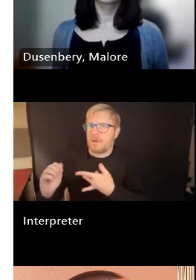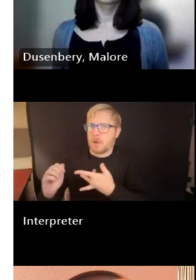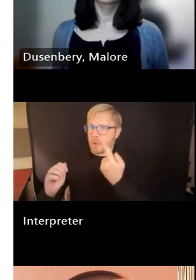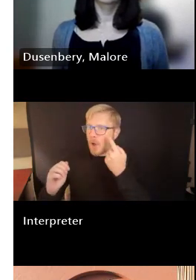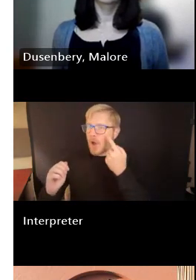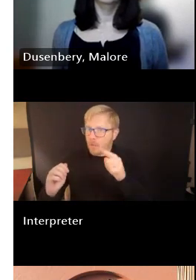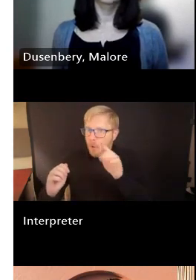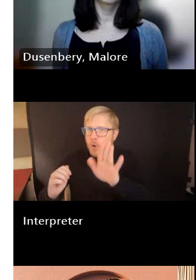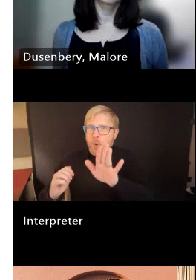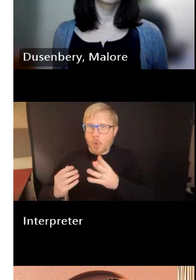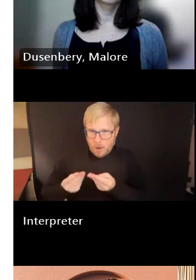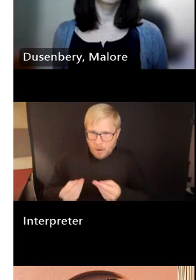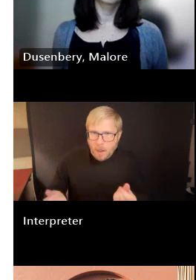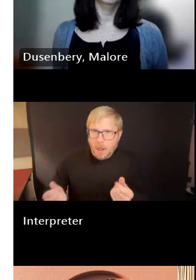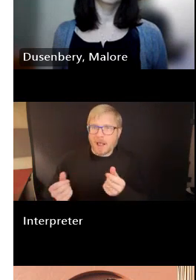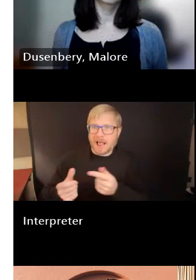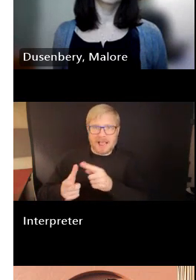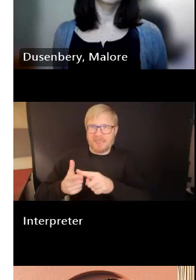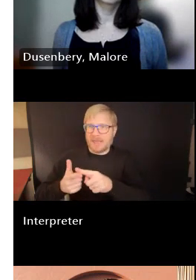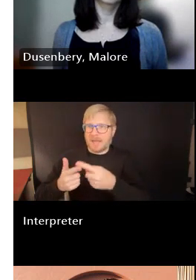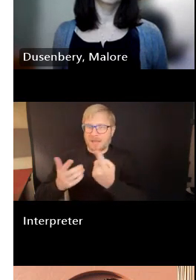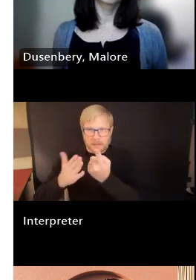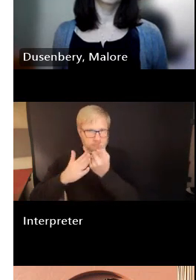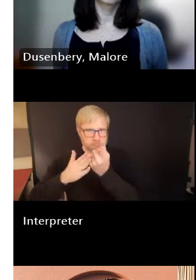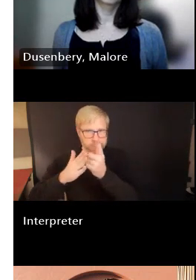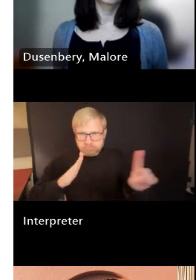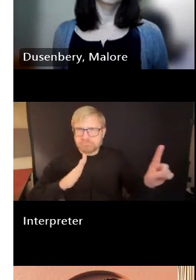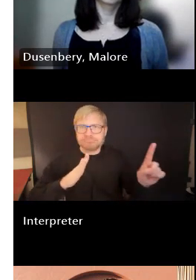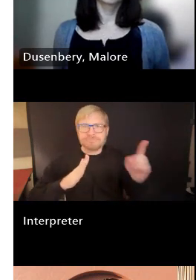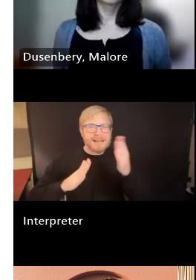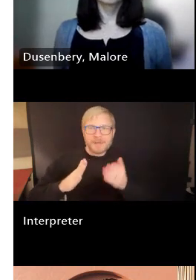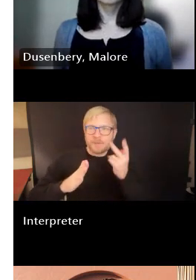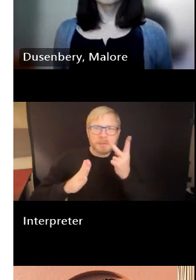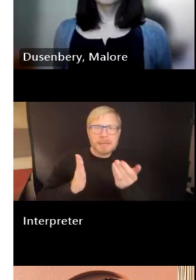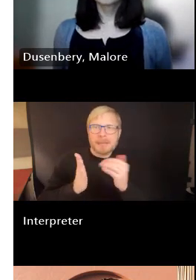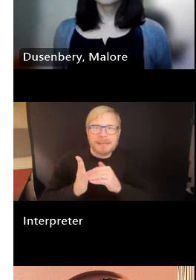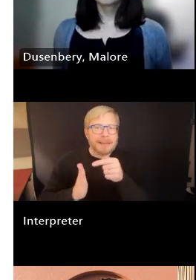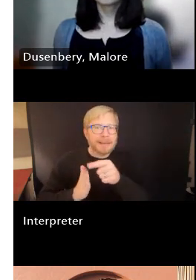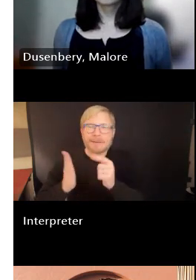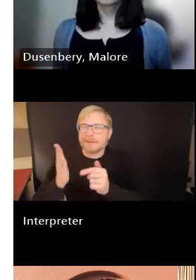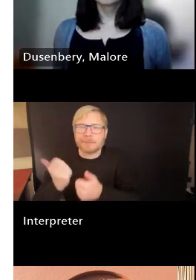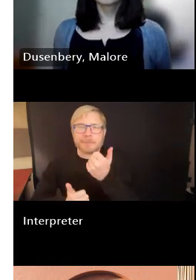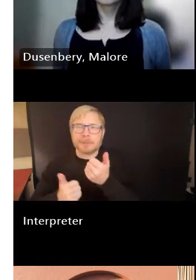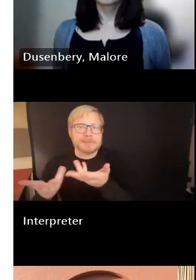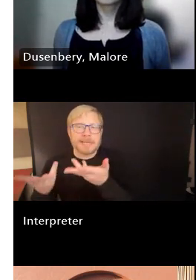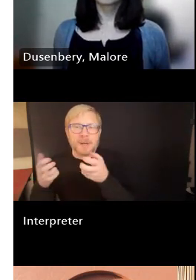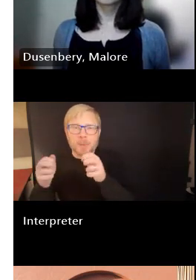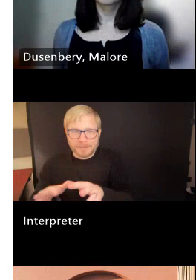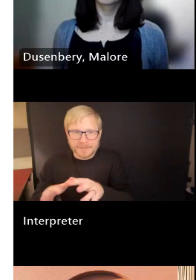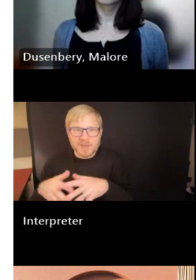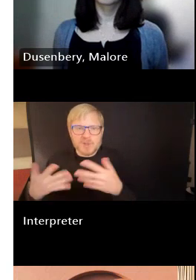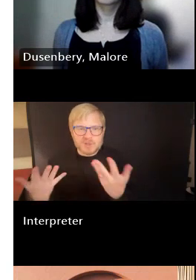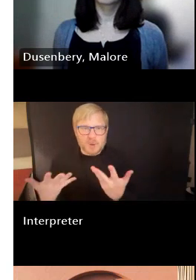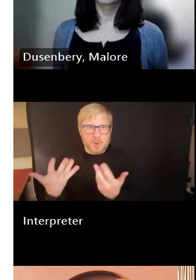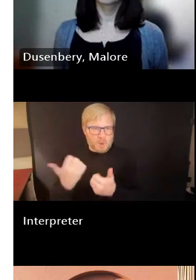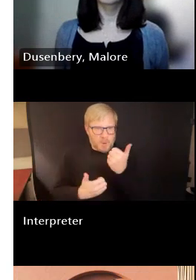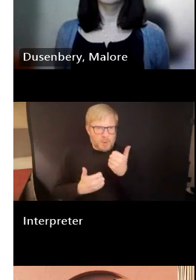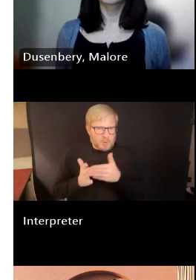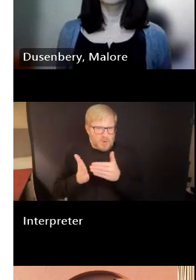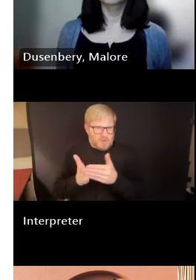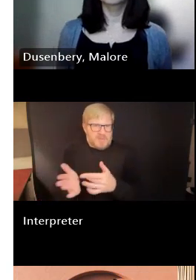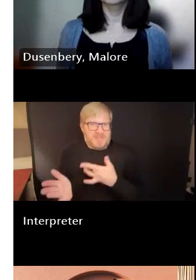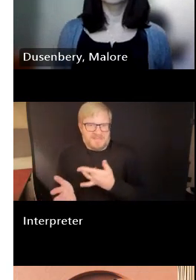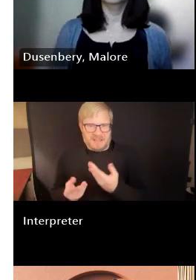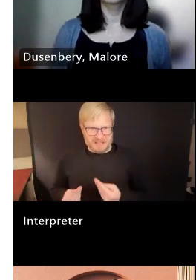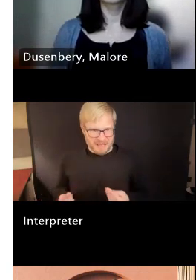And yeah, I think that most important is the bottom one, the feelings of shame related to involving families or greater community members. The other thing I've seen